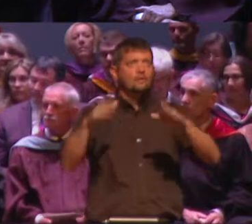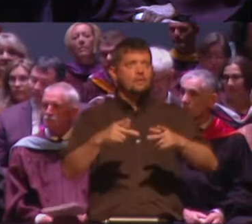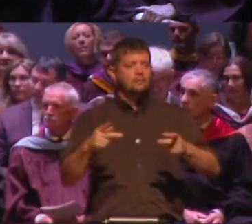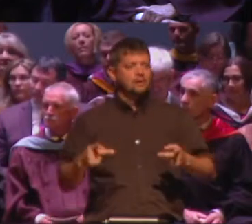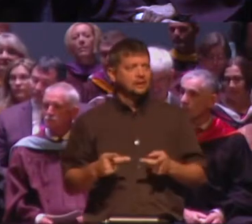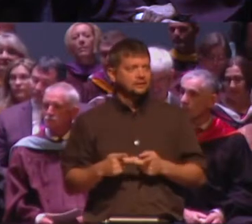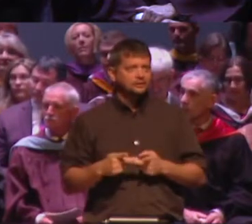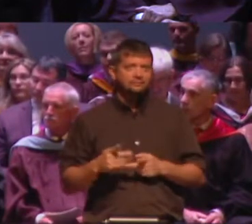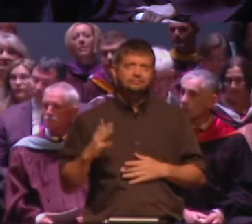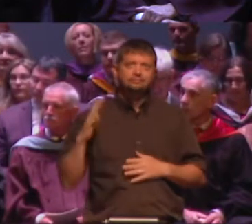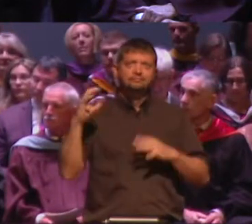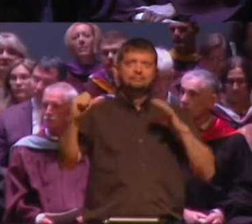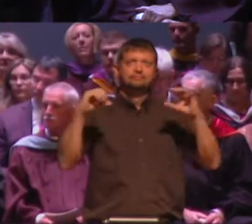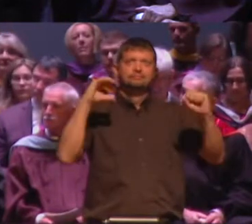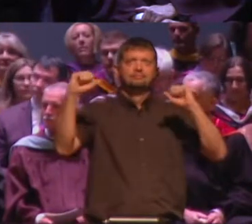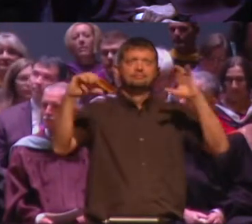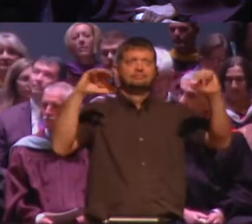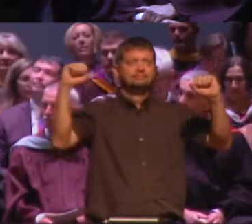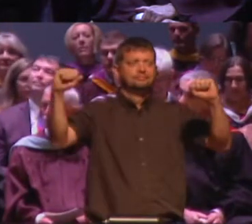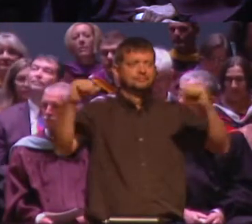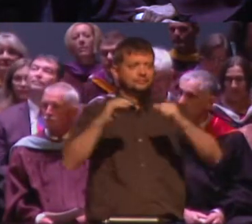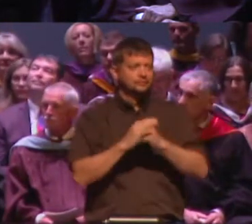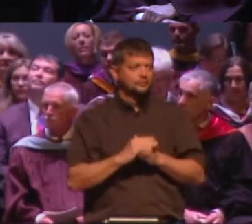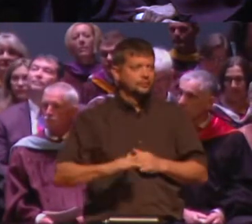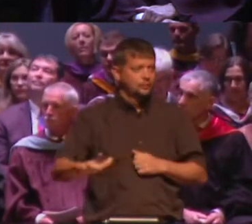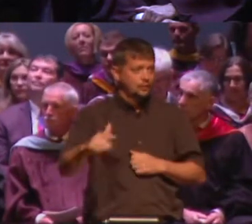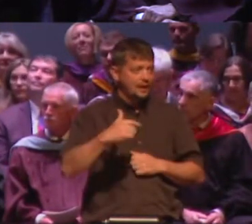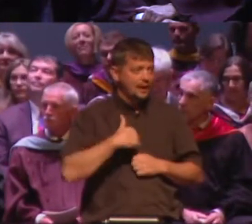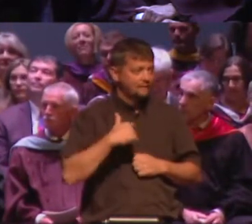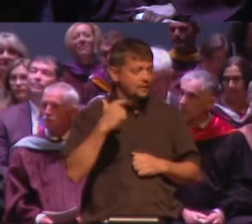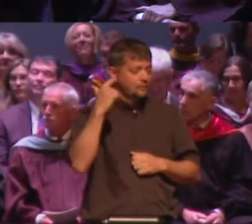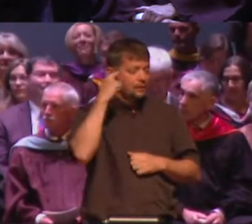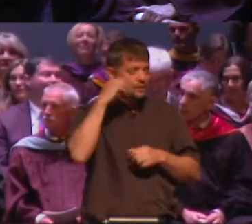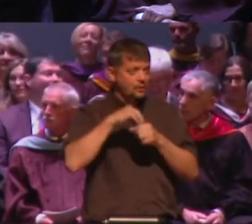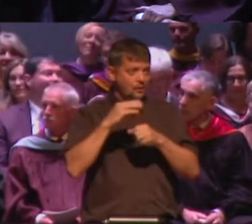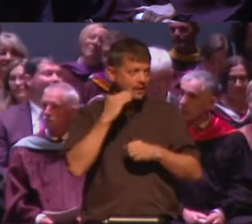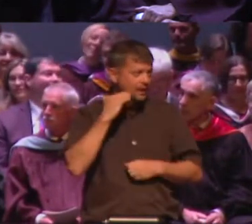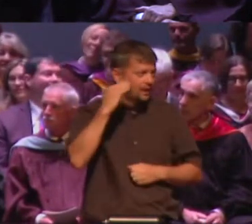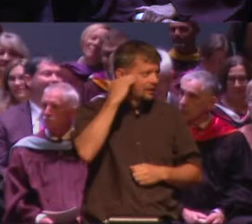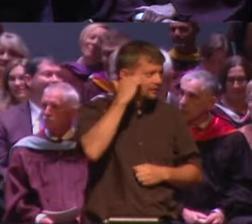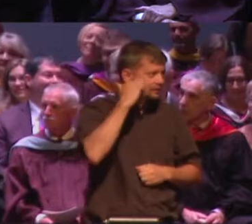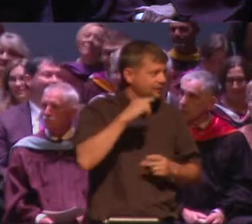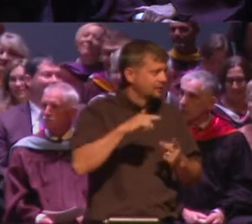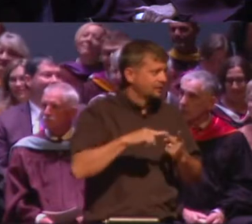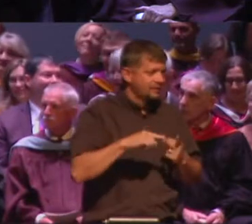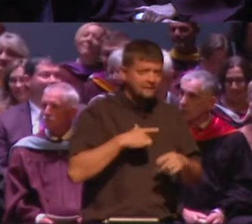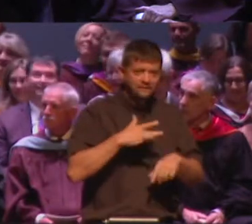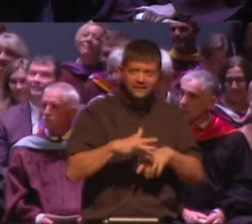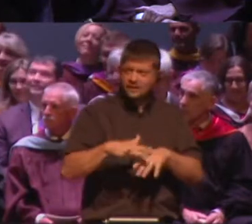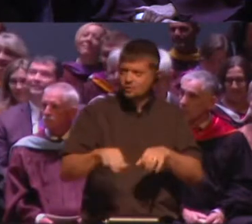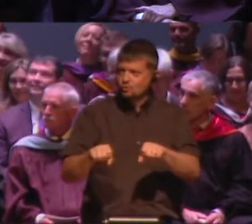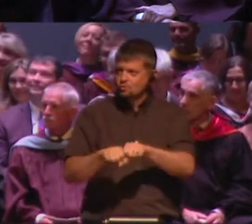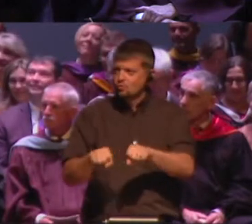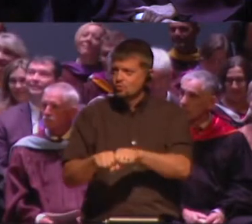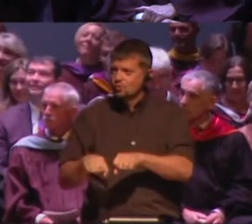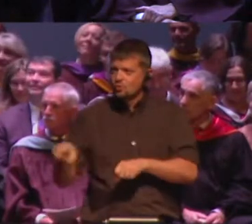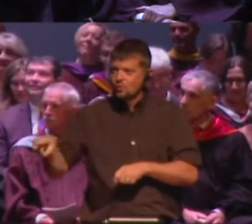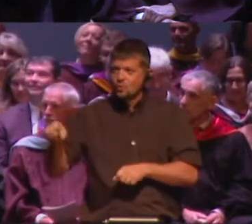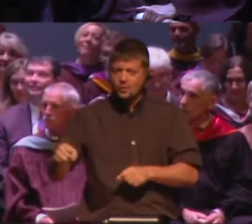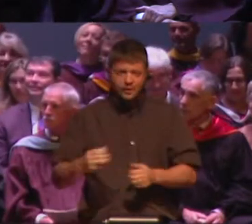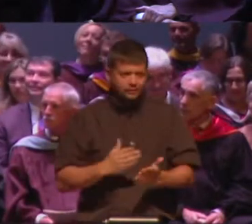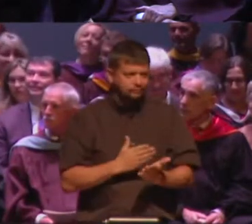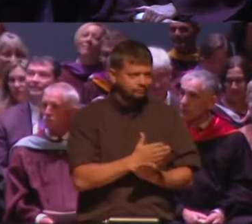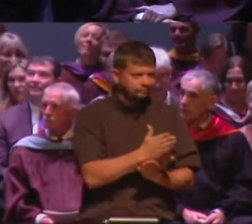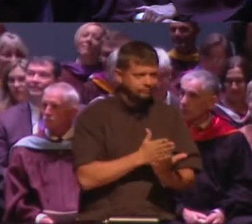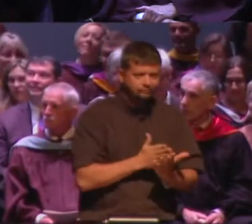away. You have brains in your head. You have feet in your shoes. You can steer yourself